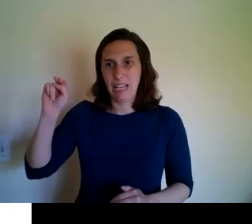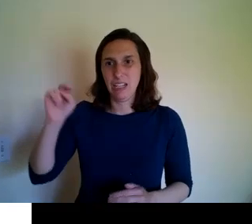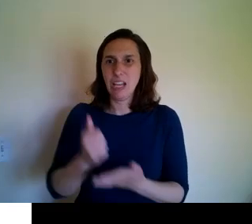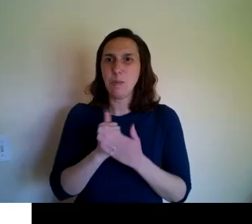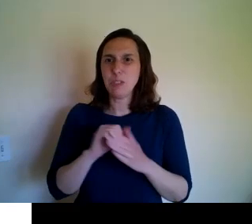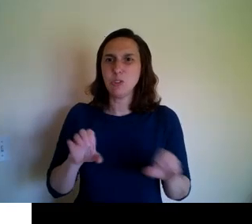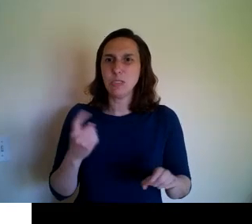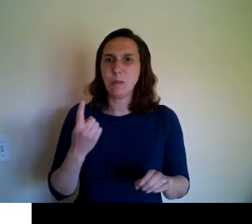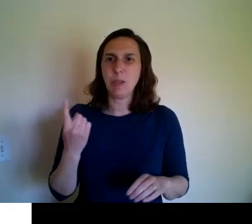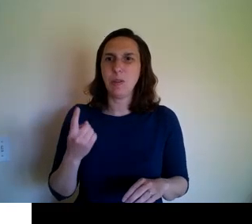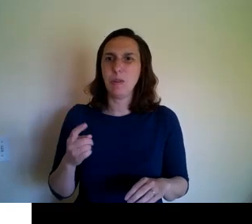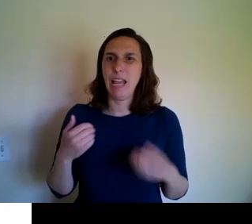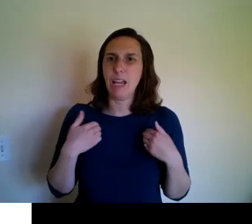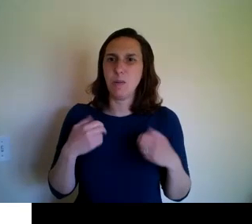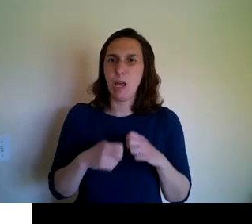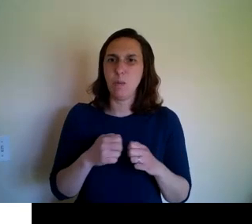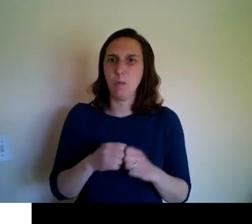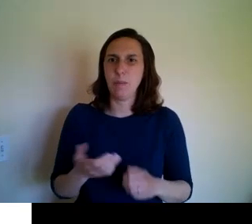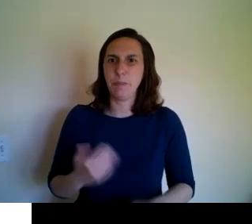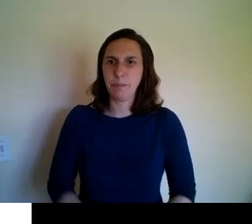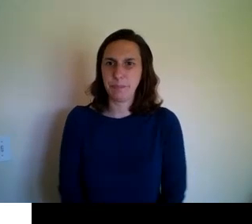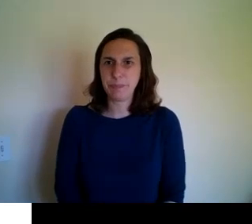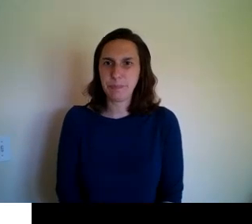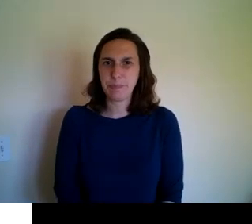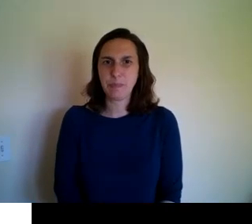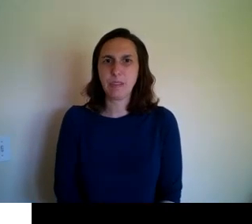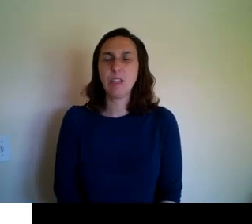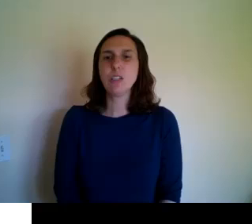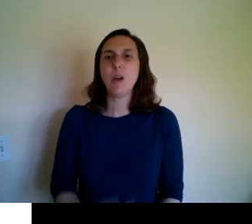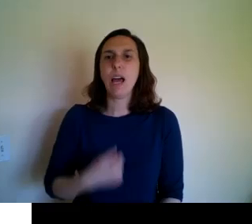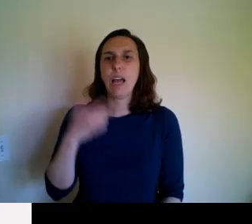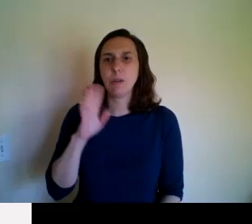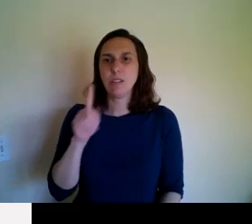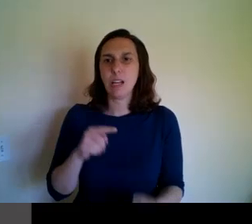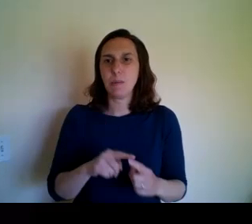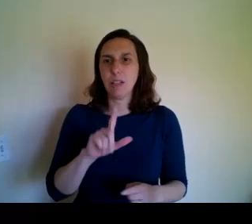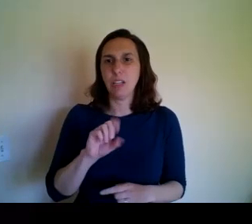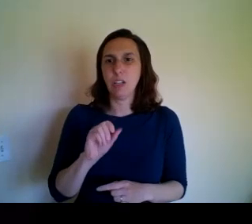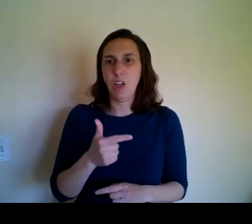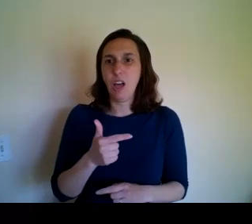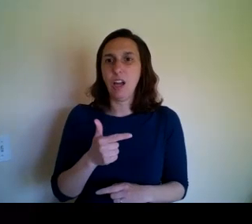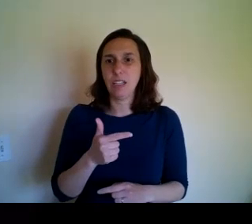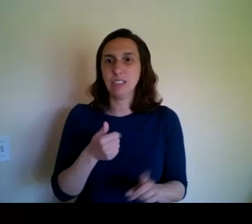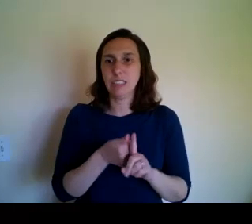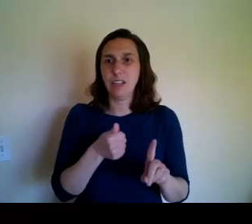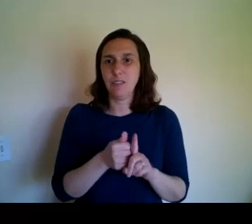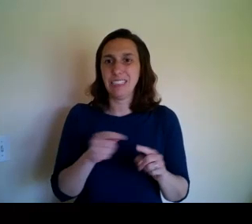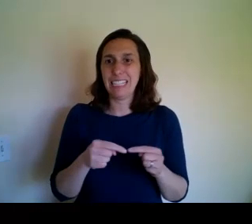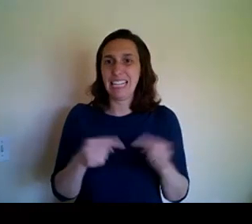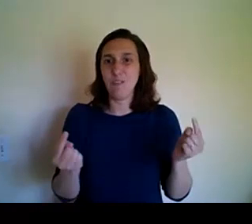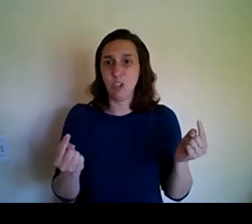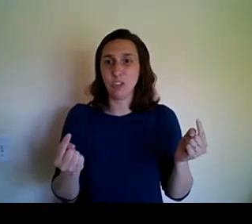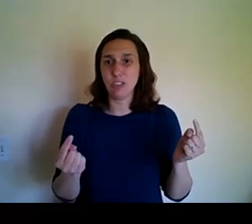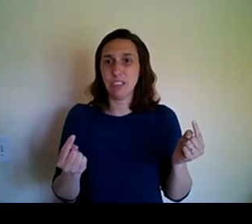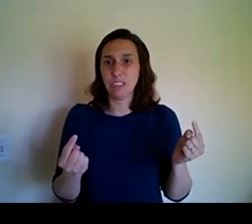had a problem with. And so I'm going to talk about your logarithm being the inverse. So we have the log